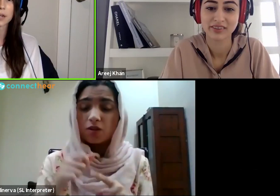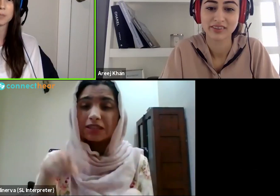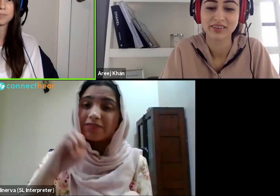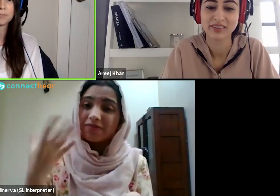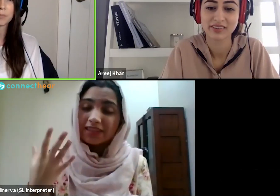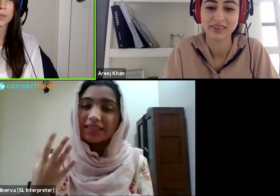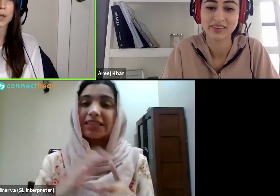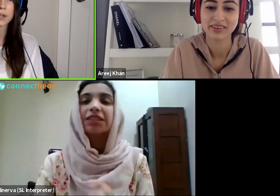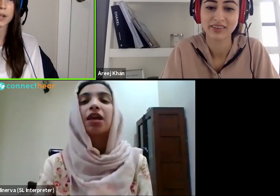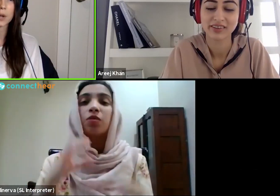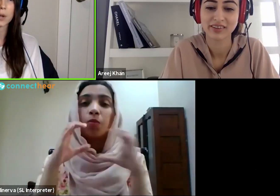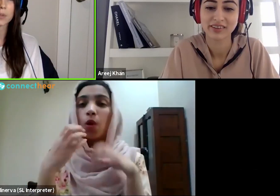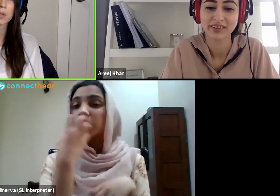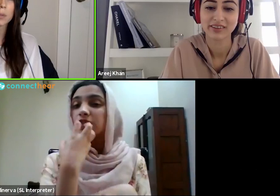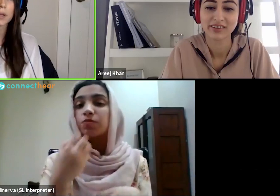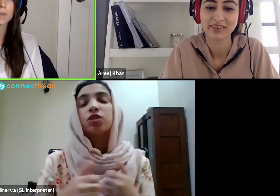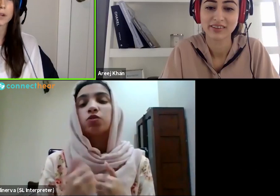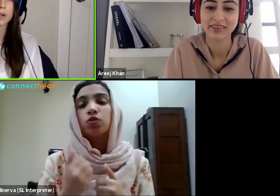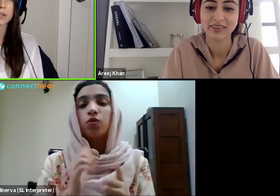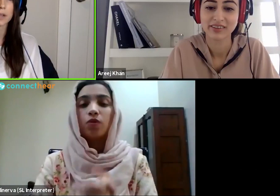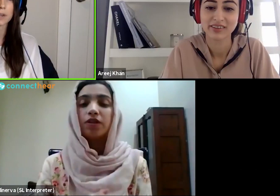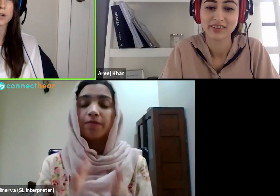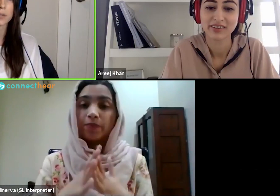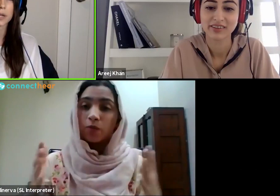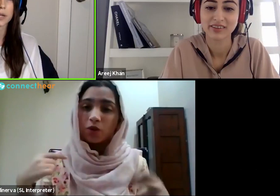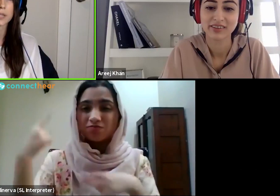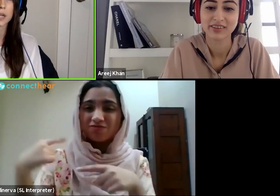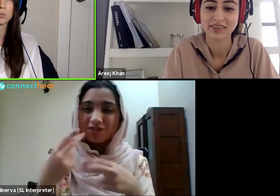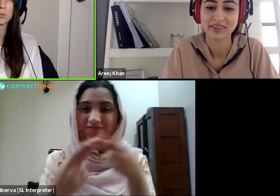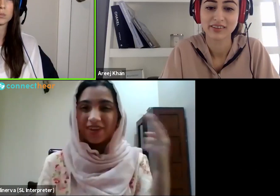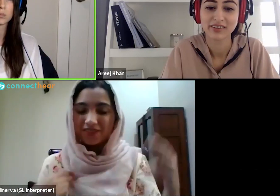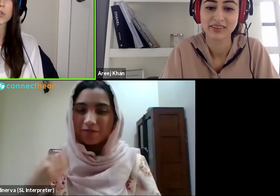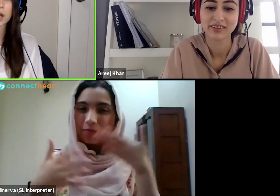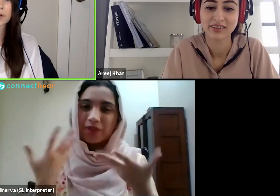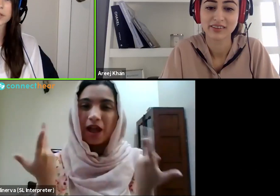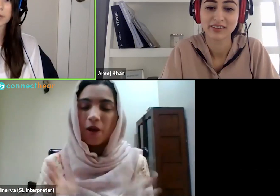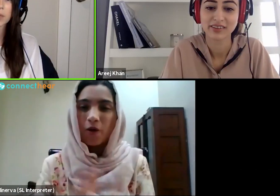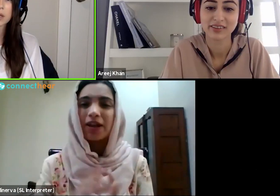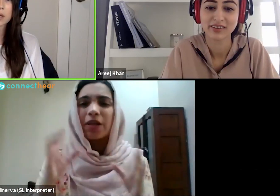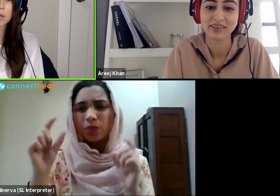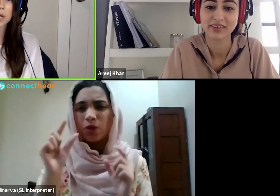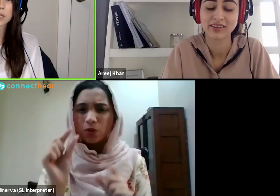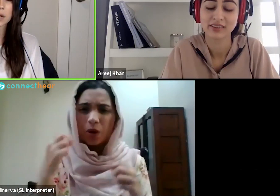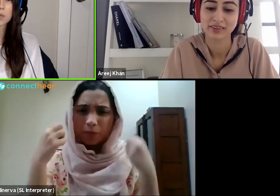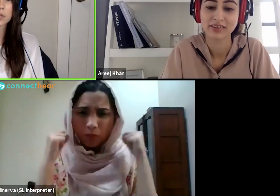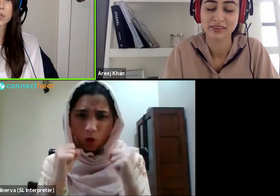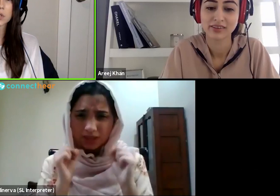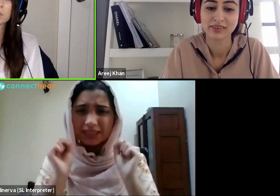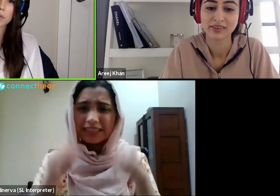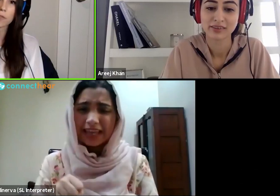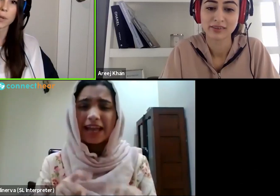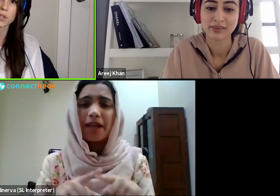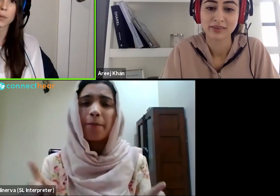loss. That, it was a little bit adverse at first because there's a lot of adversity, because just